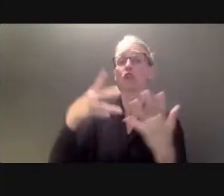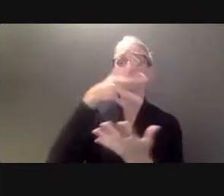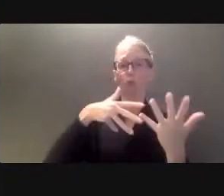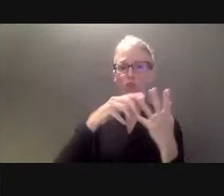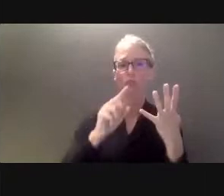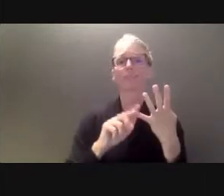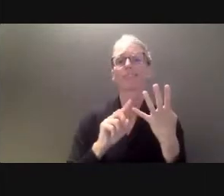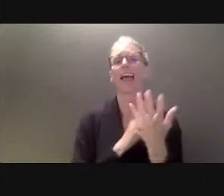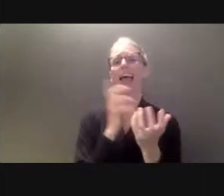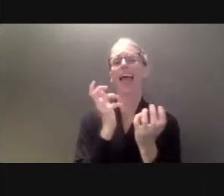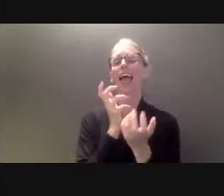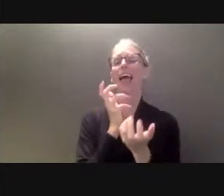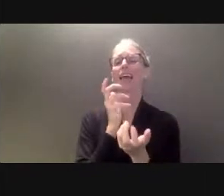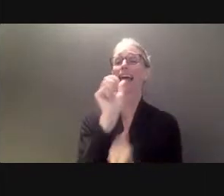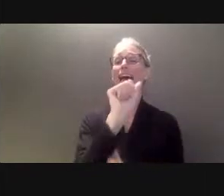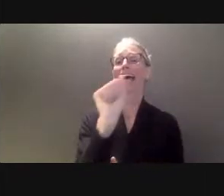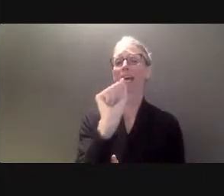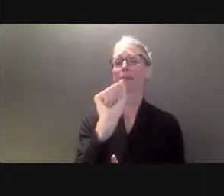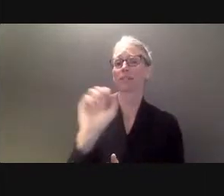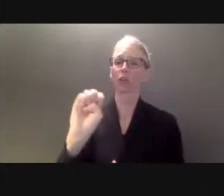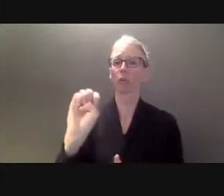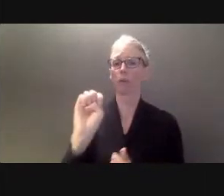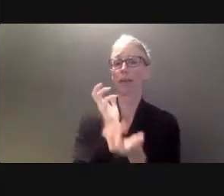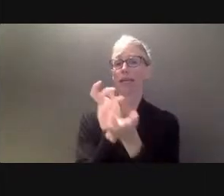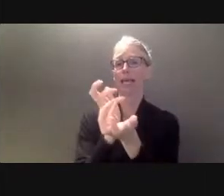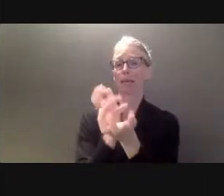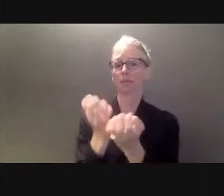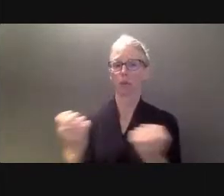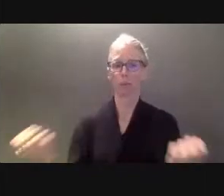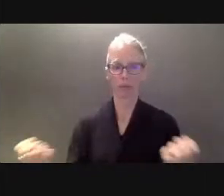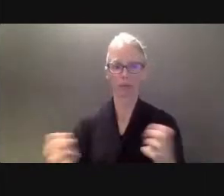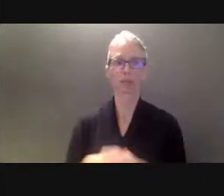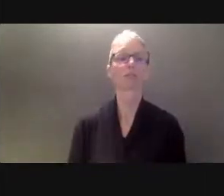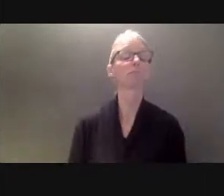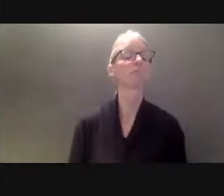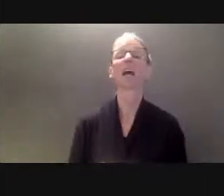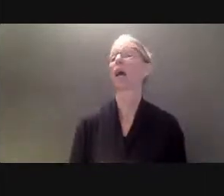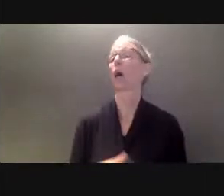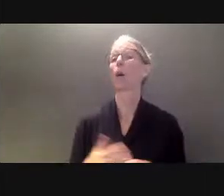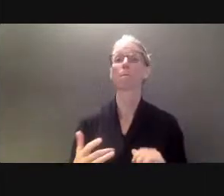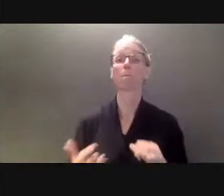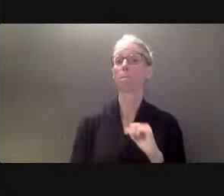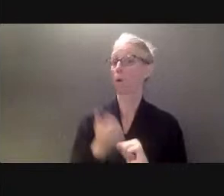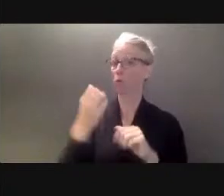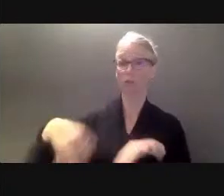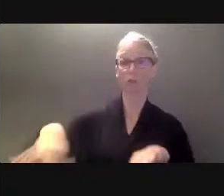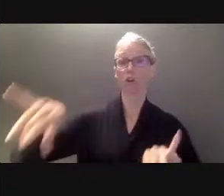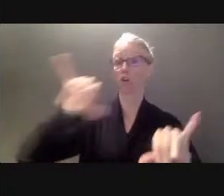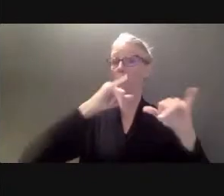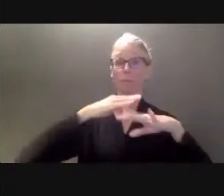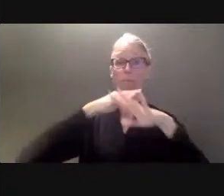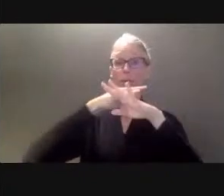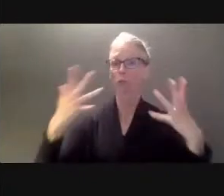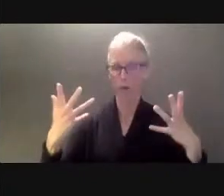63% of the videos mentioned barriers to park access, and the most commonly reported barriers were physical,